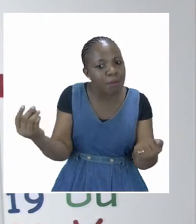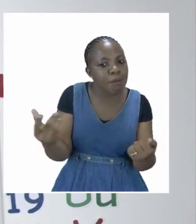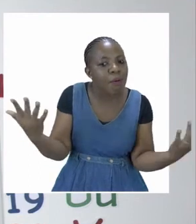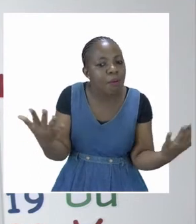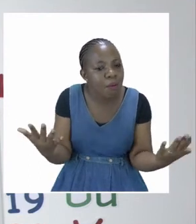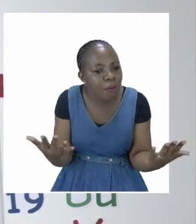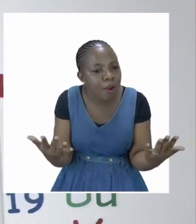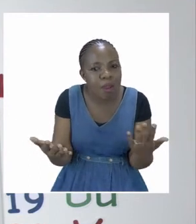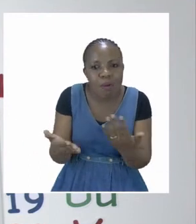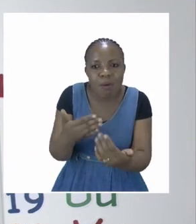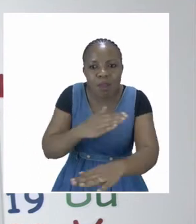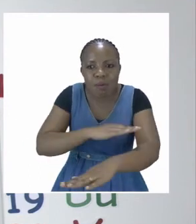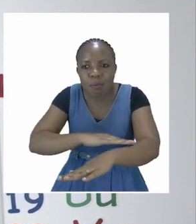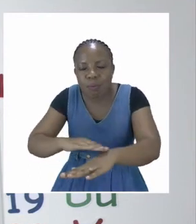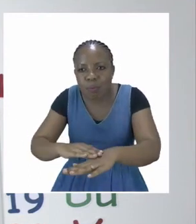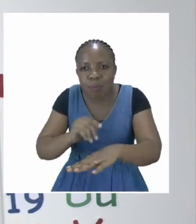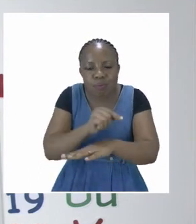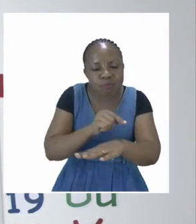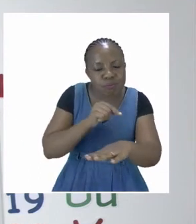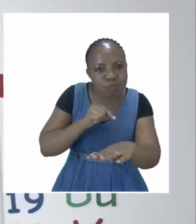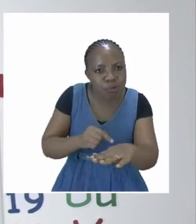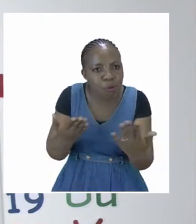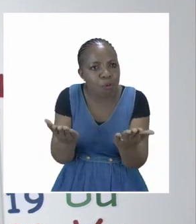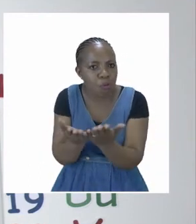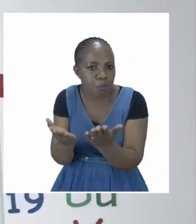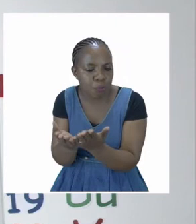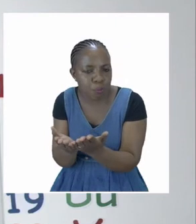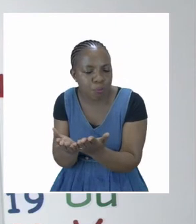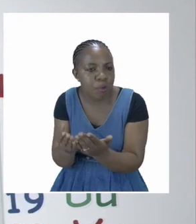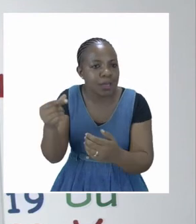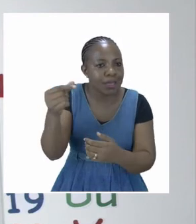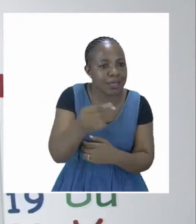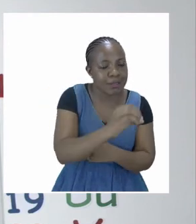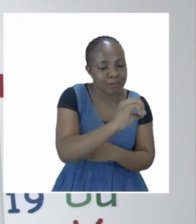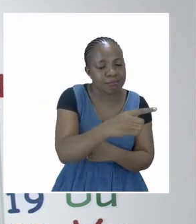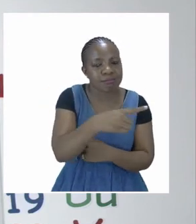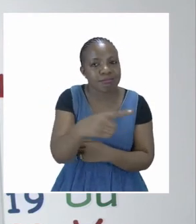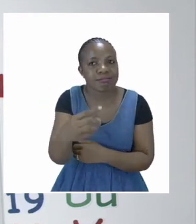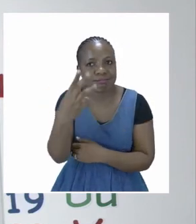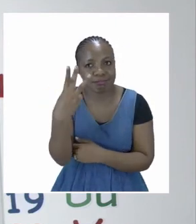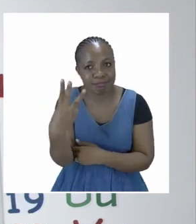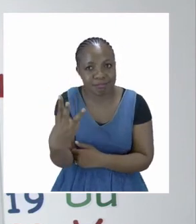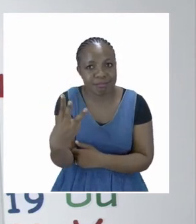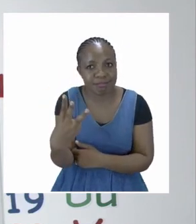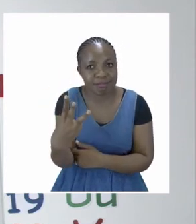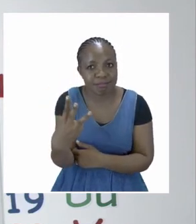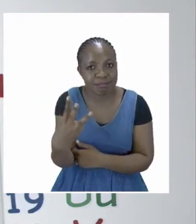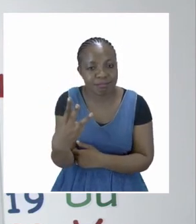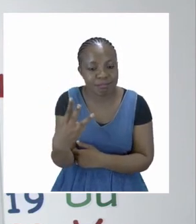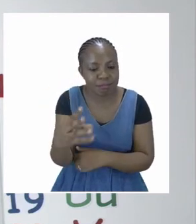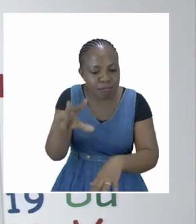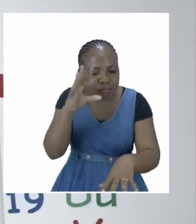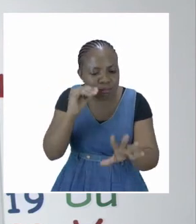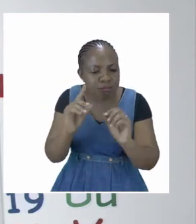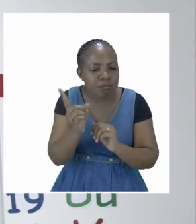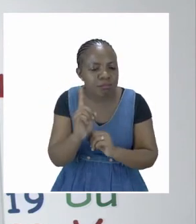to Thursday for pre-primary up until grade 3. The lessons are for listening